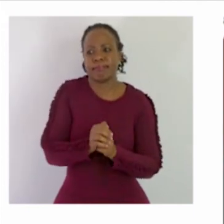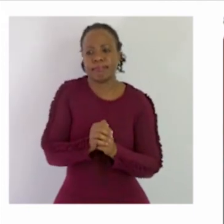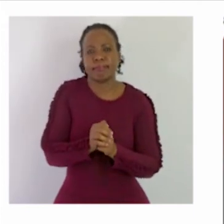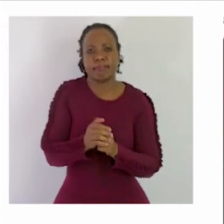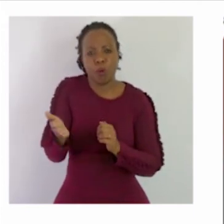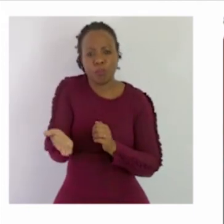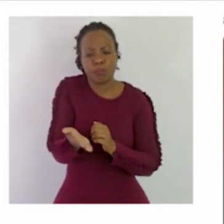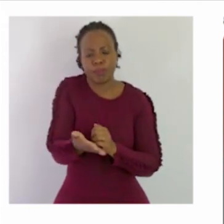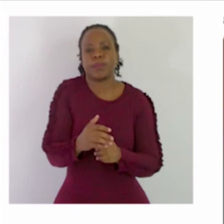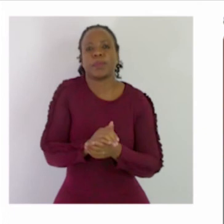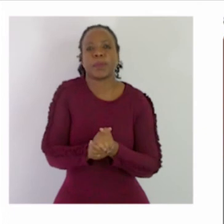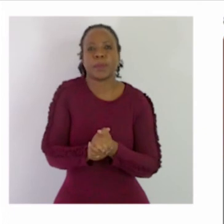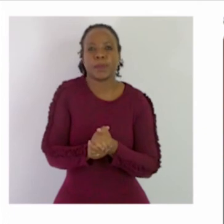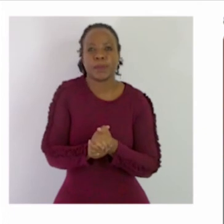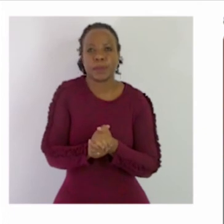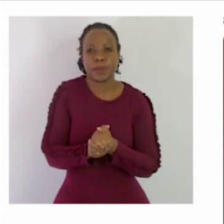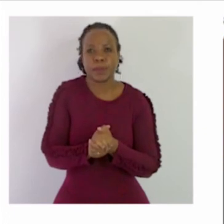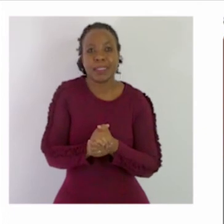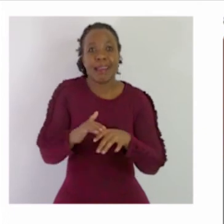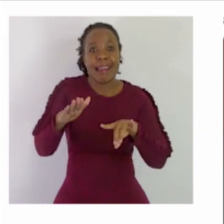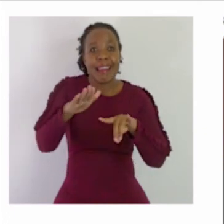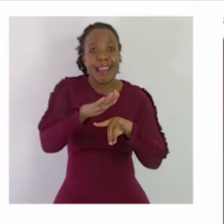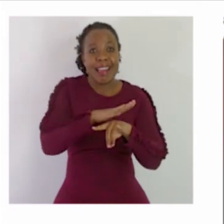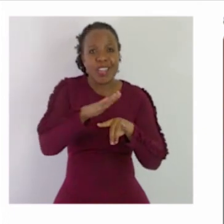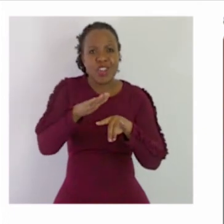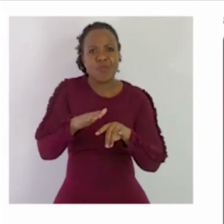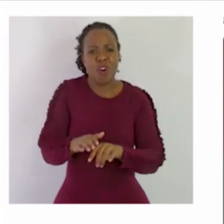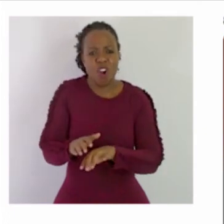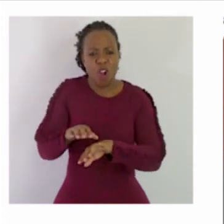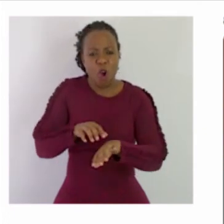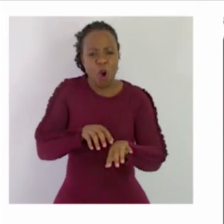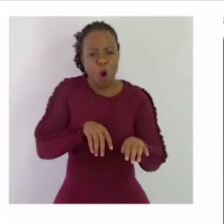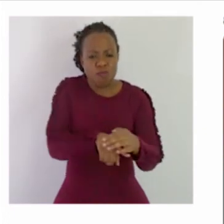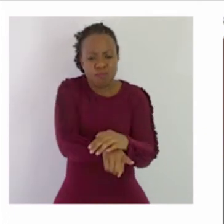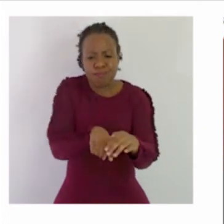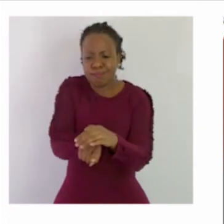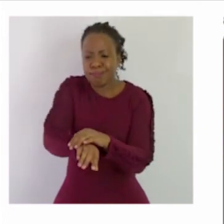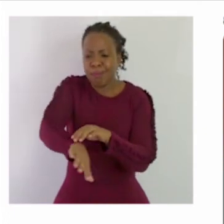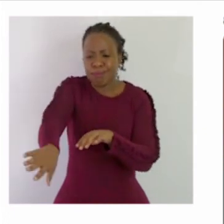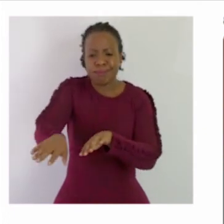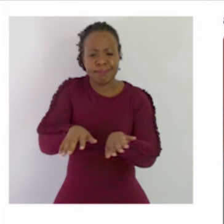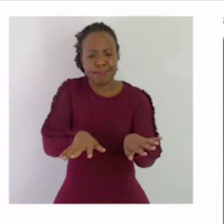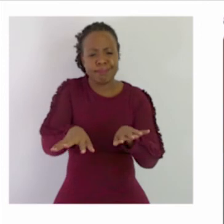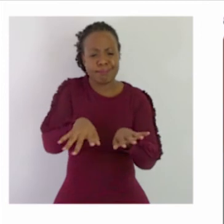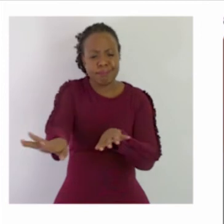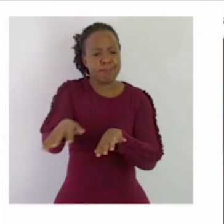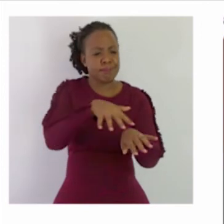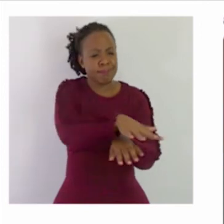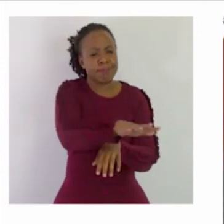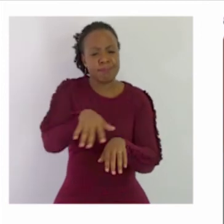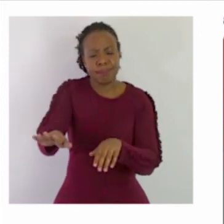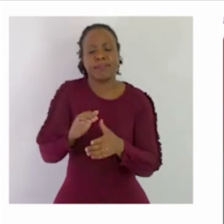bush. The animals were forced to move out of their natural habitats. A troop